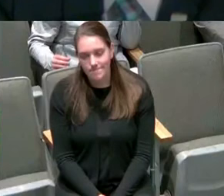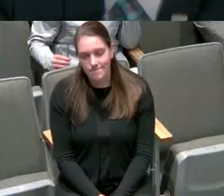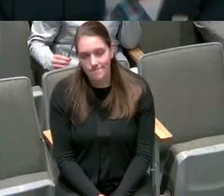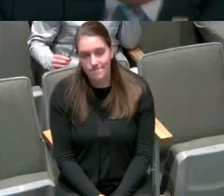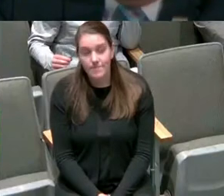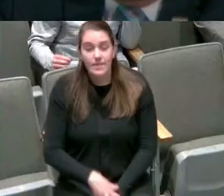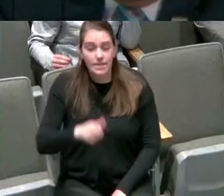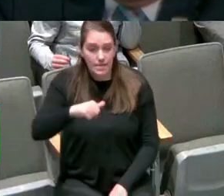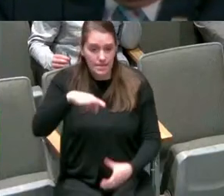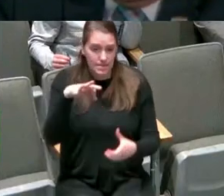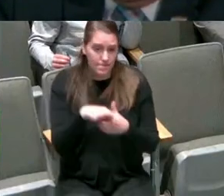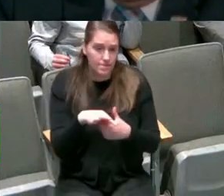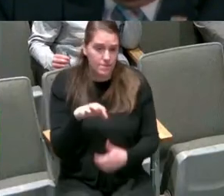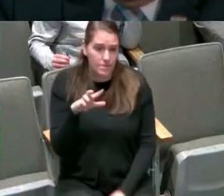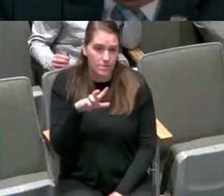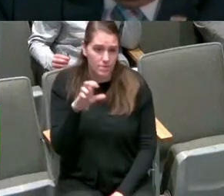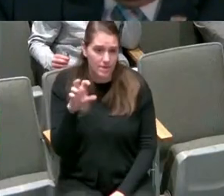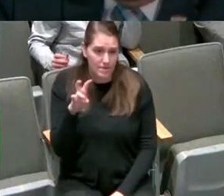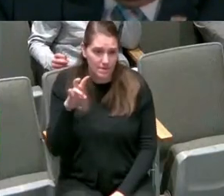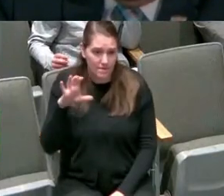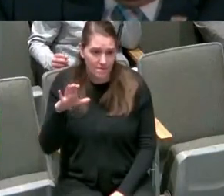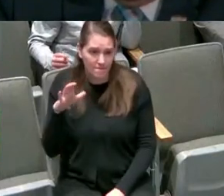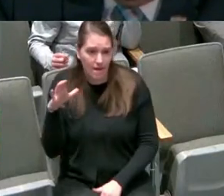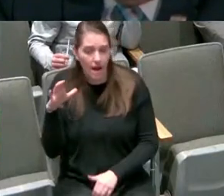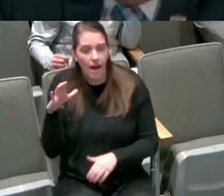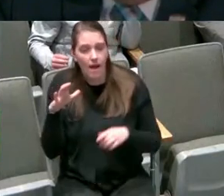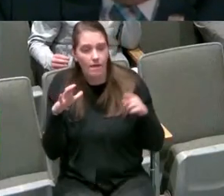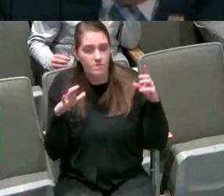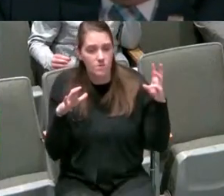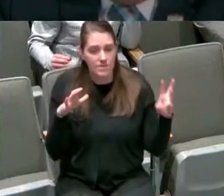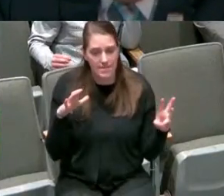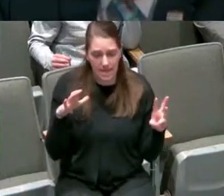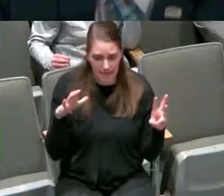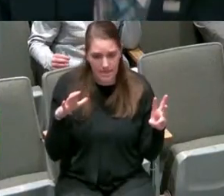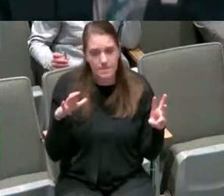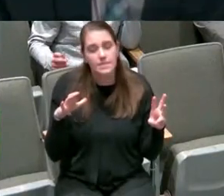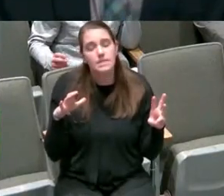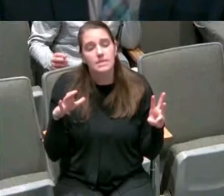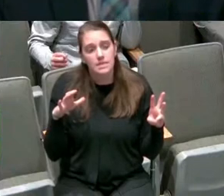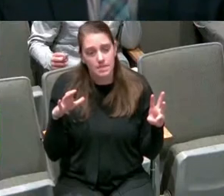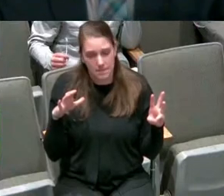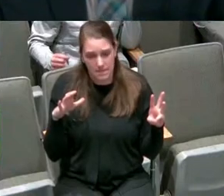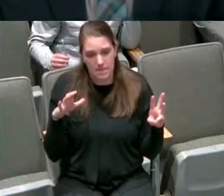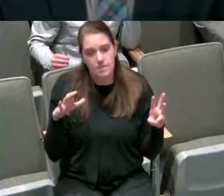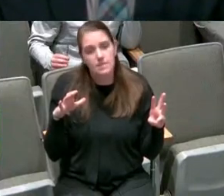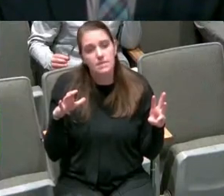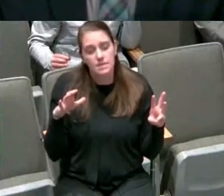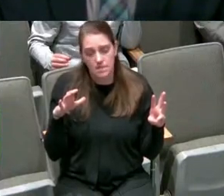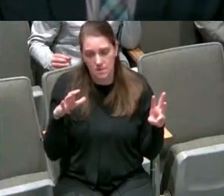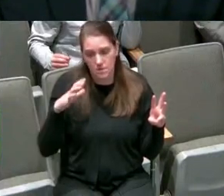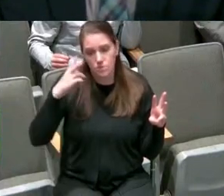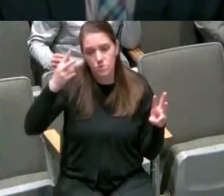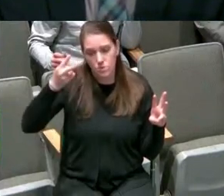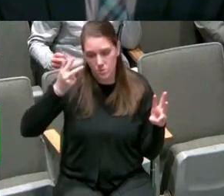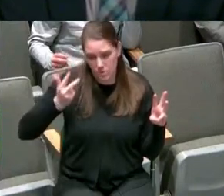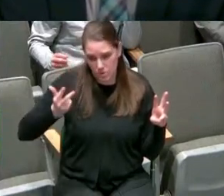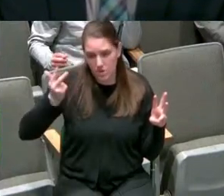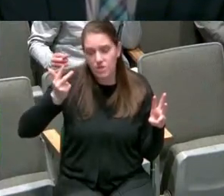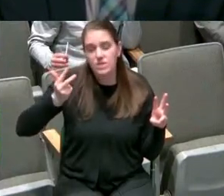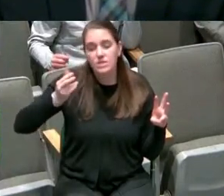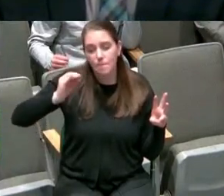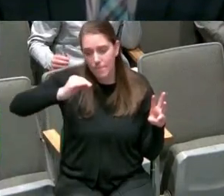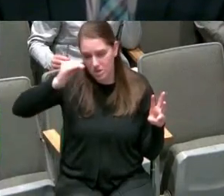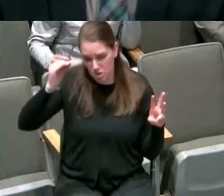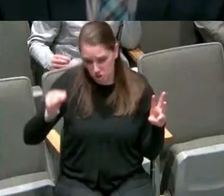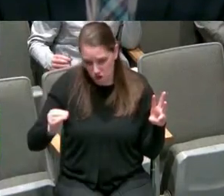this vote was 375-6 that makes our two-thirds majority and